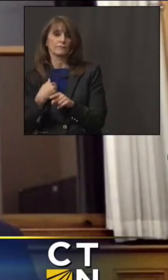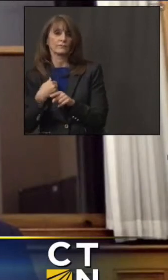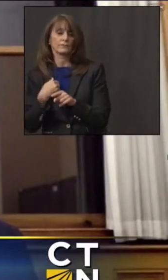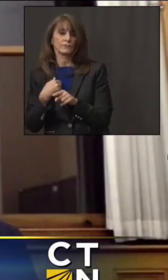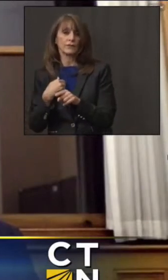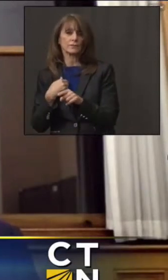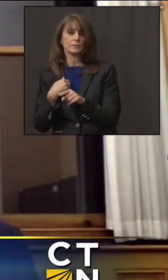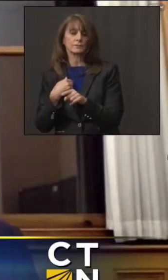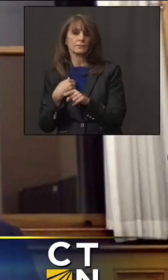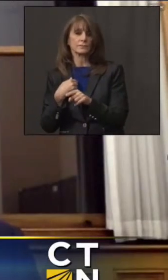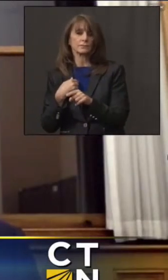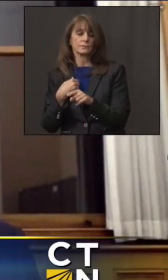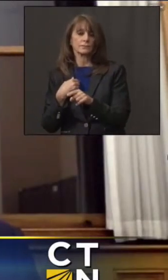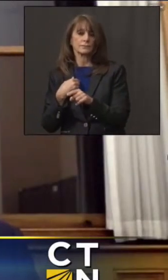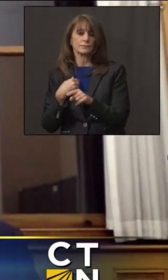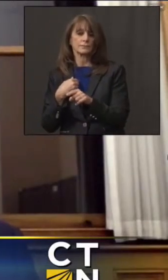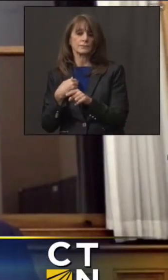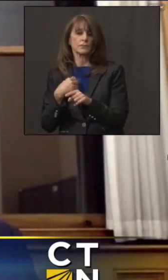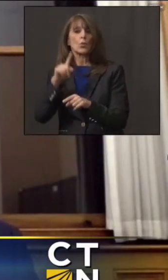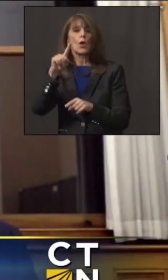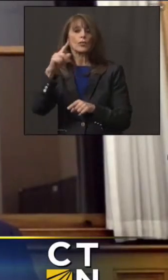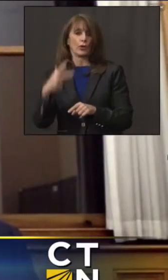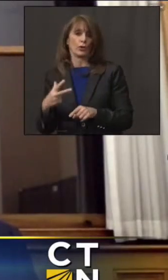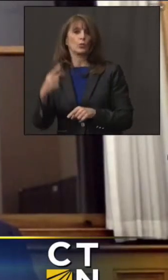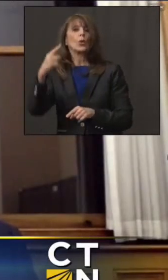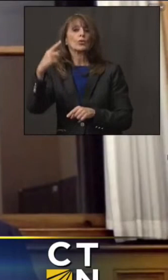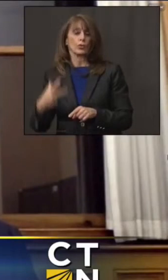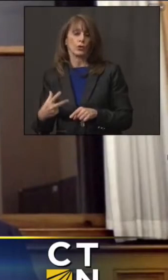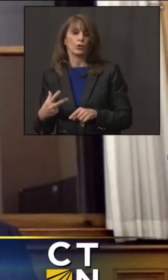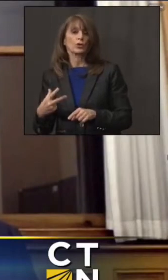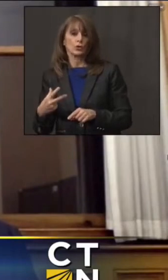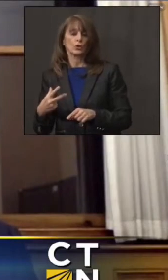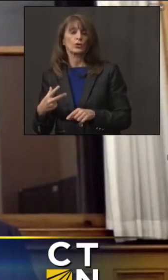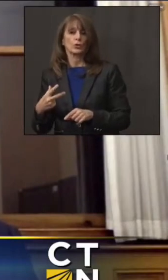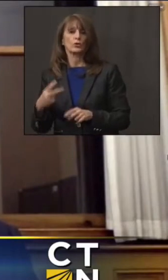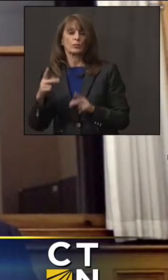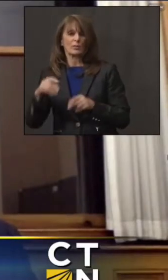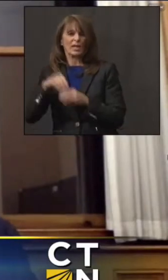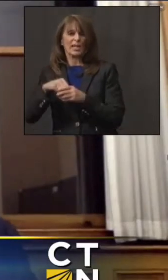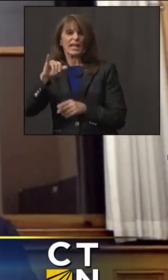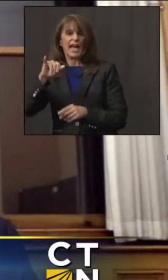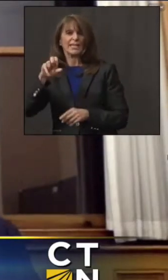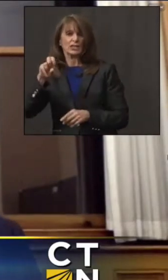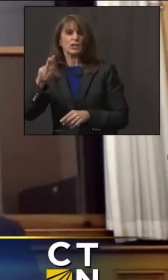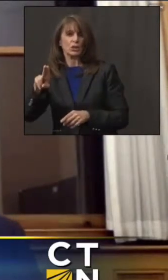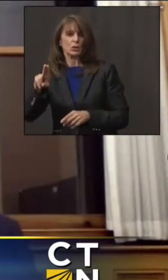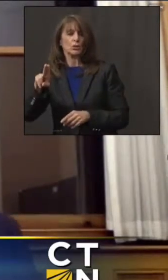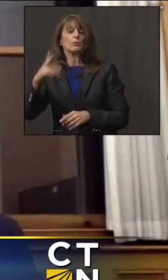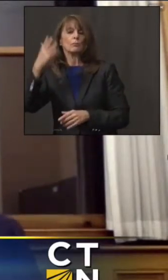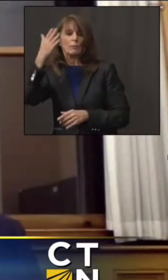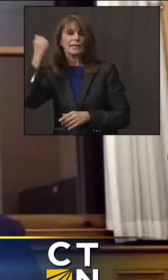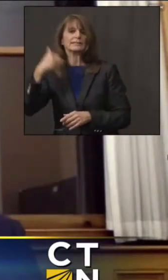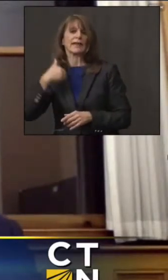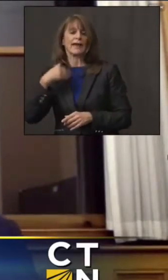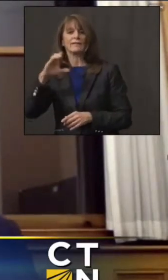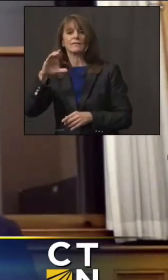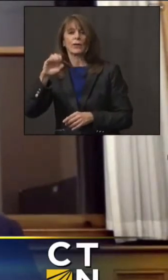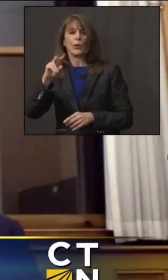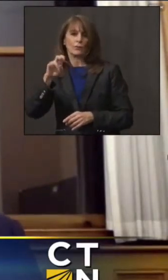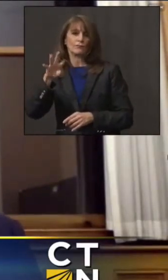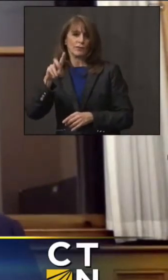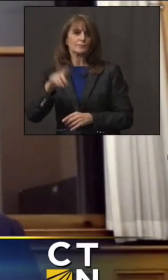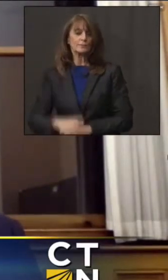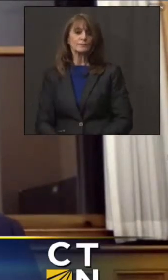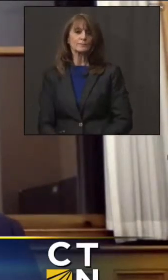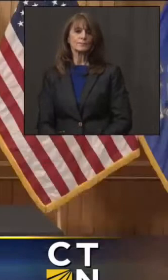ICU census is COVID. So about a third of the current ICU beds are COVID positive.